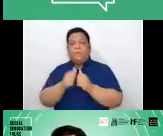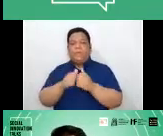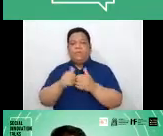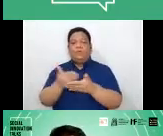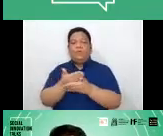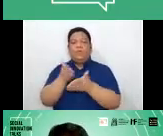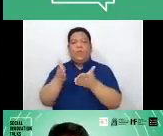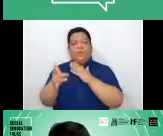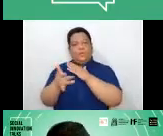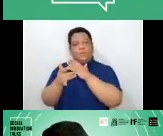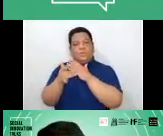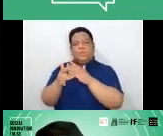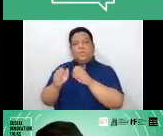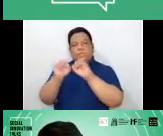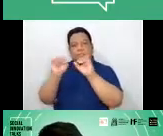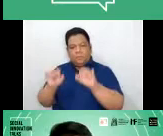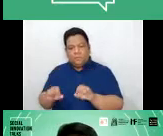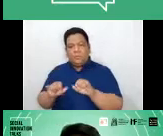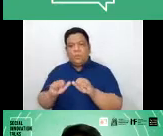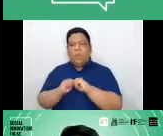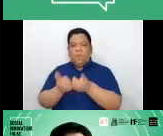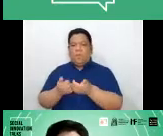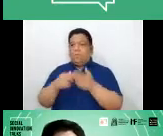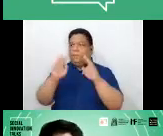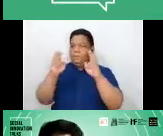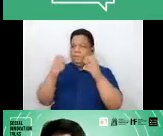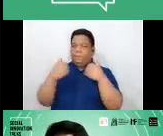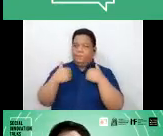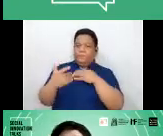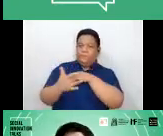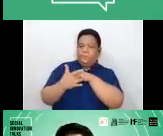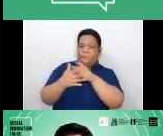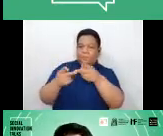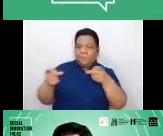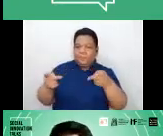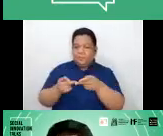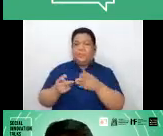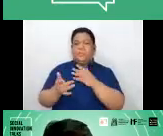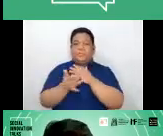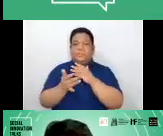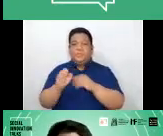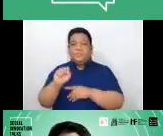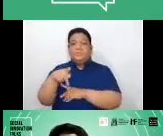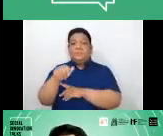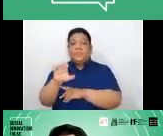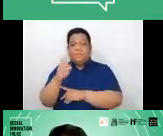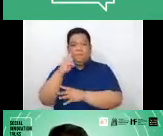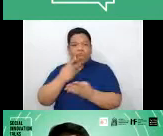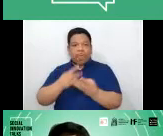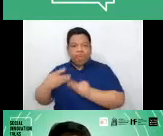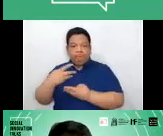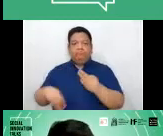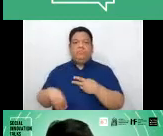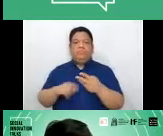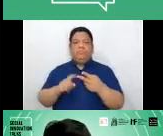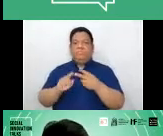cyber physical systems. We talked about how there's now digital places, digital spaces that we interact with. We talked about Internet